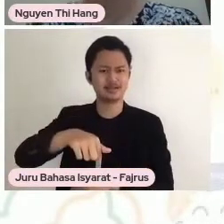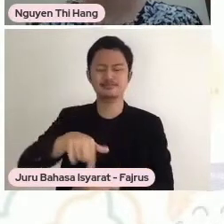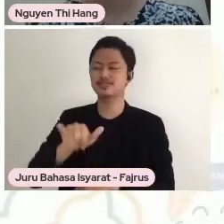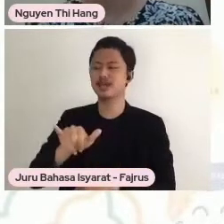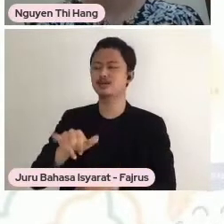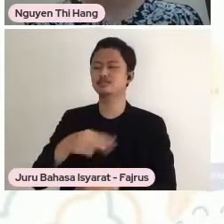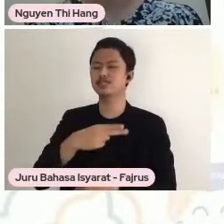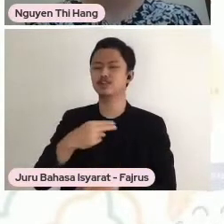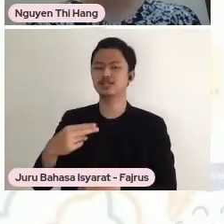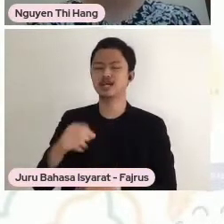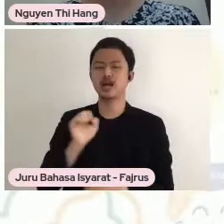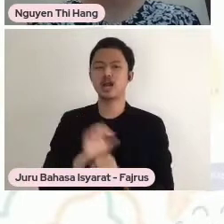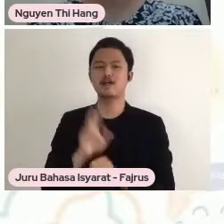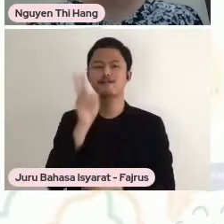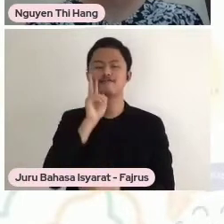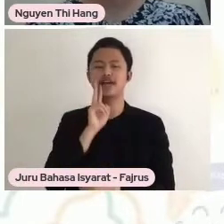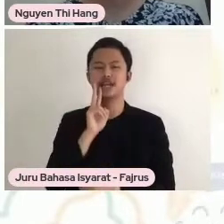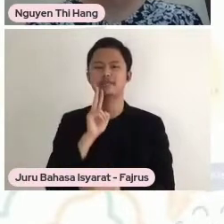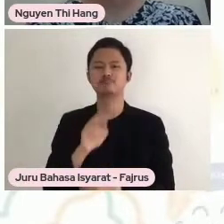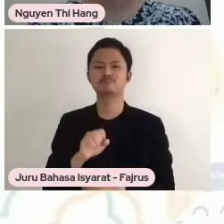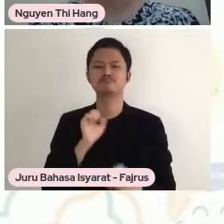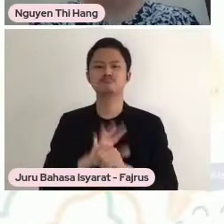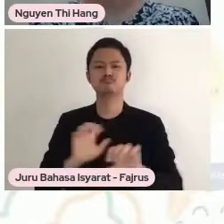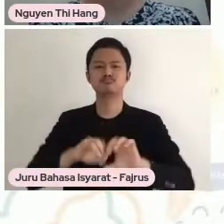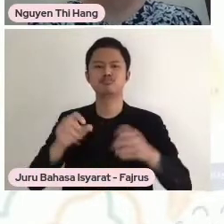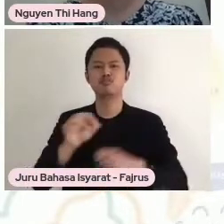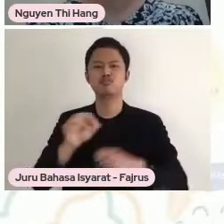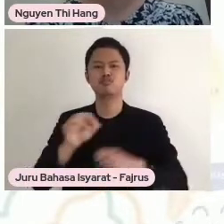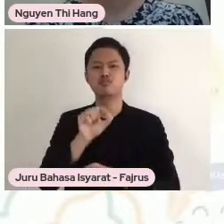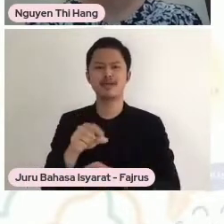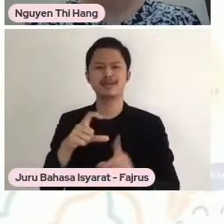terjadi di Vietnam itu dimulai Desember 2019 ya.